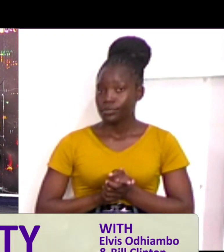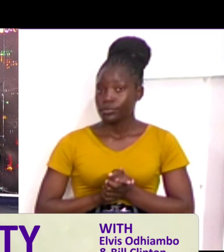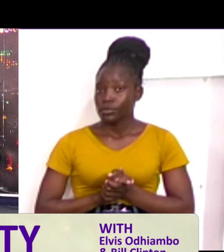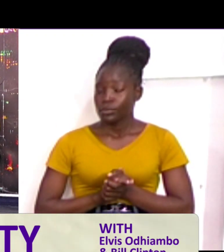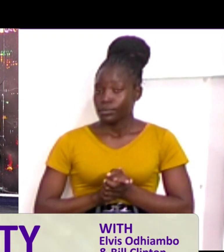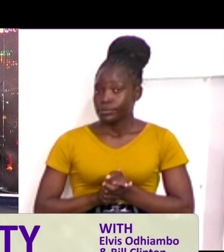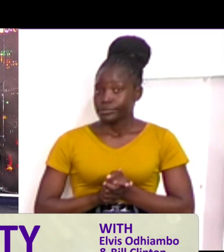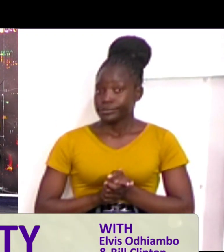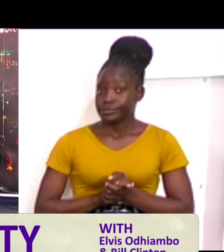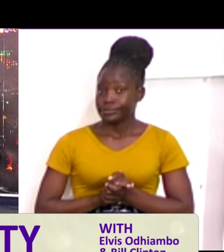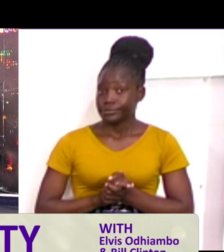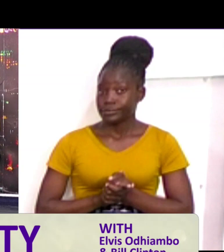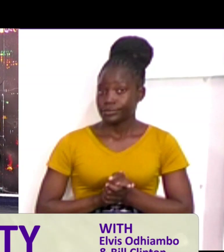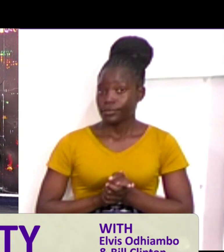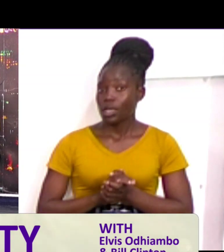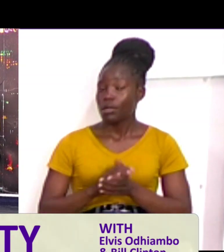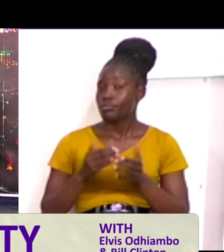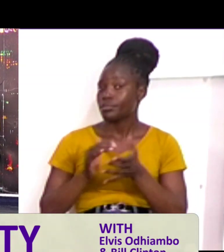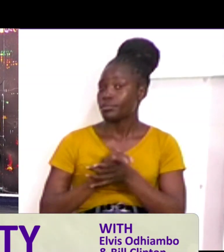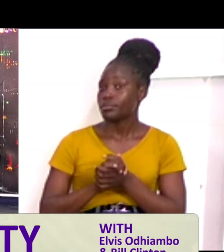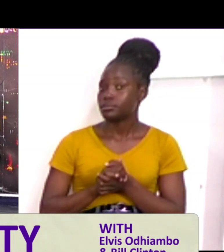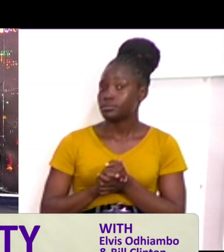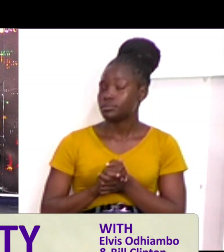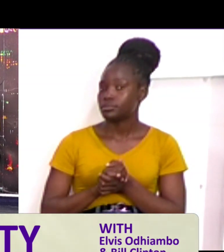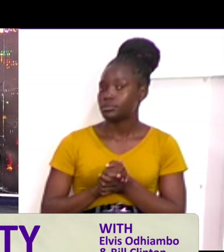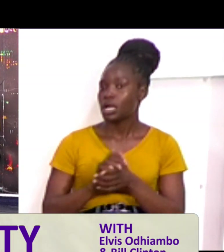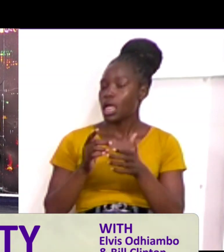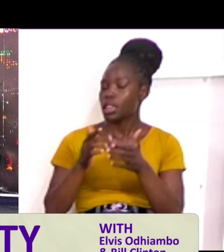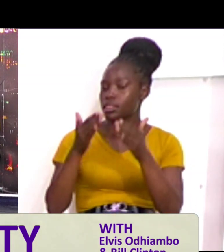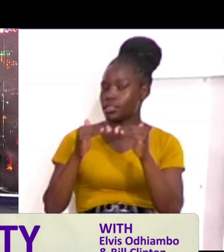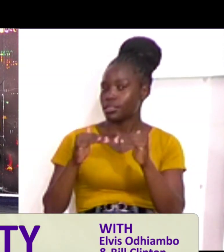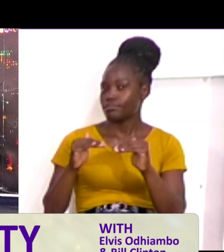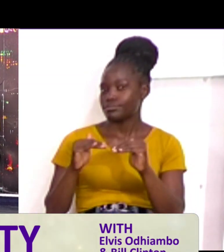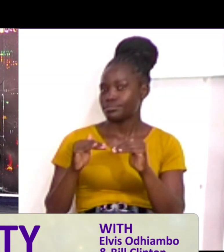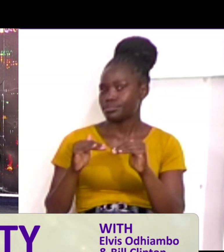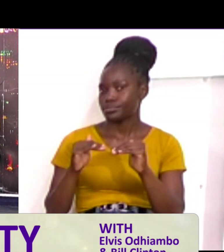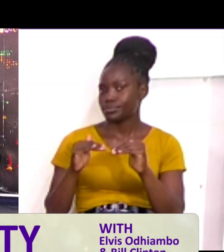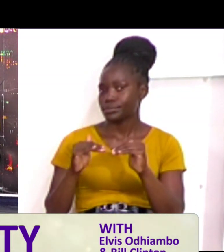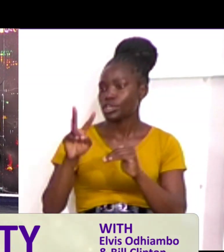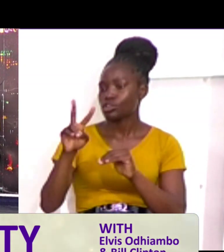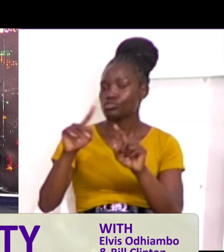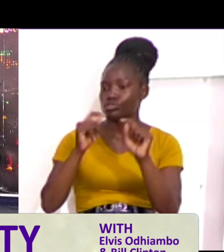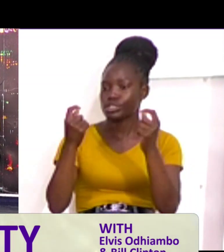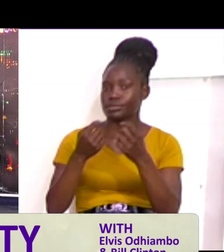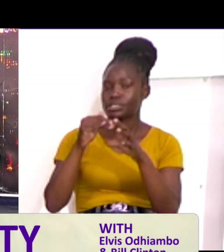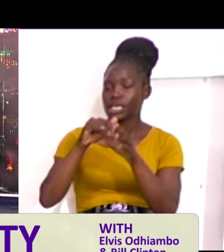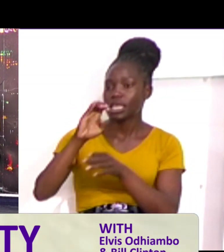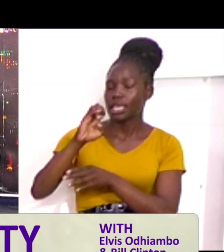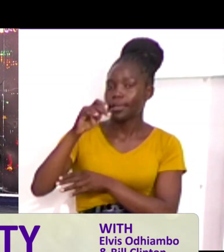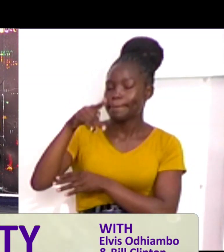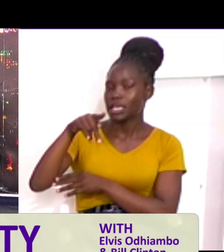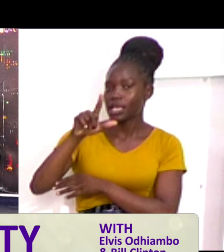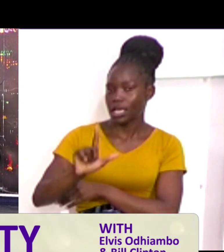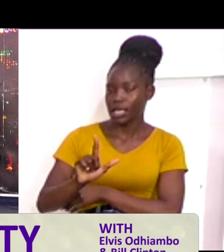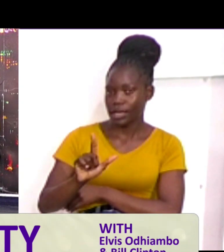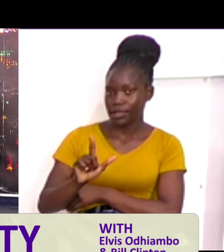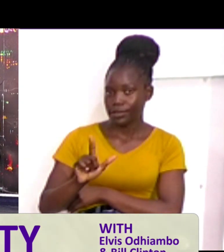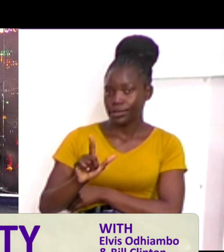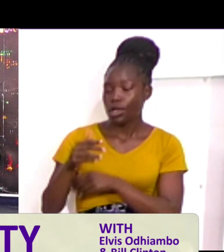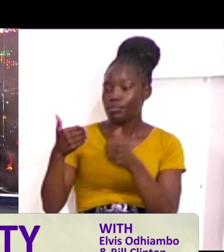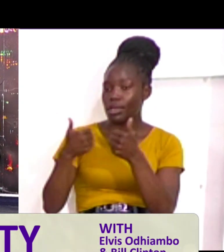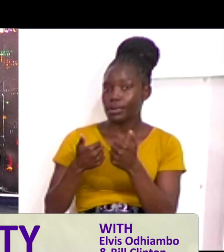at home welcoming the likes of Maidstone United, and we have another two teams in the Premier League squaring off this